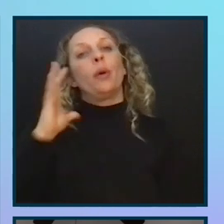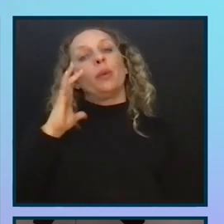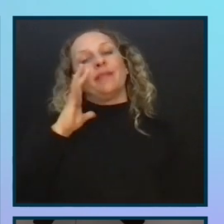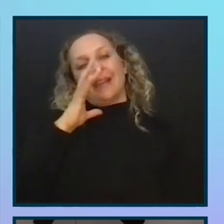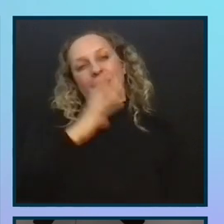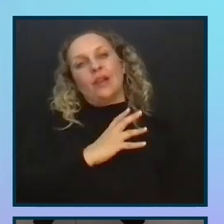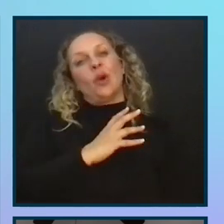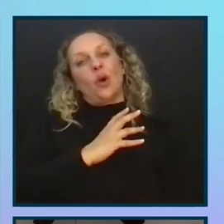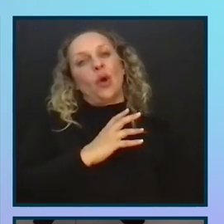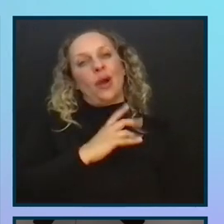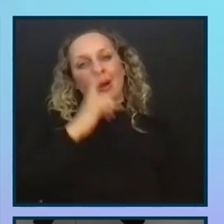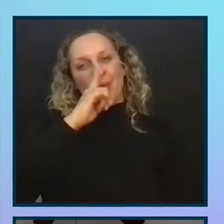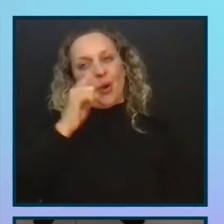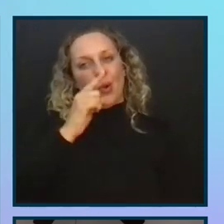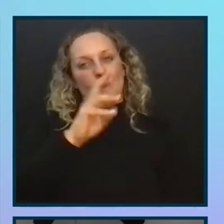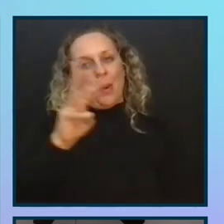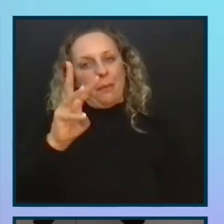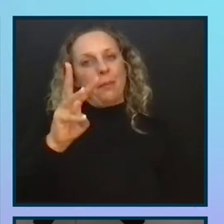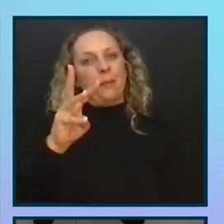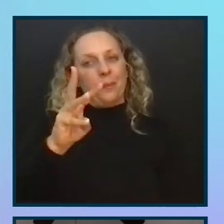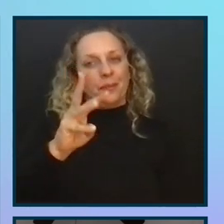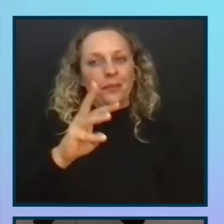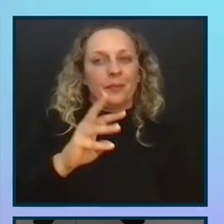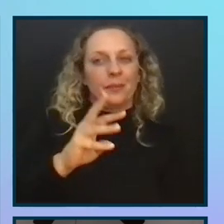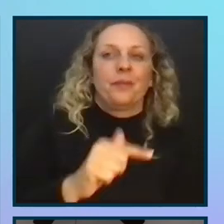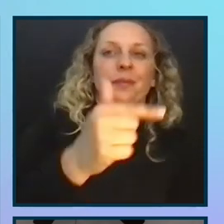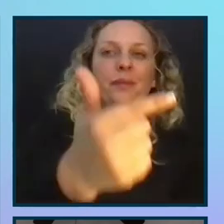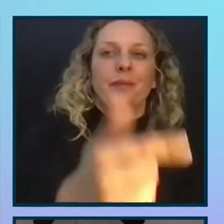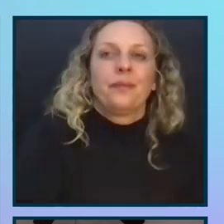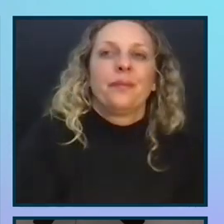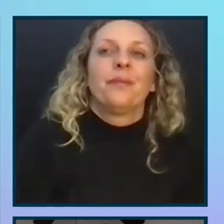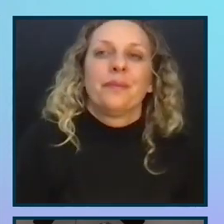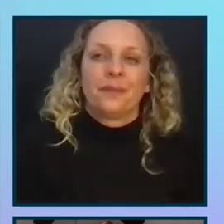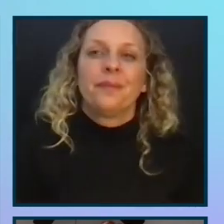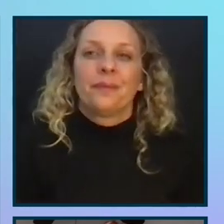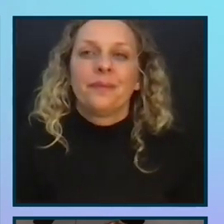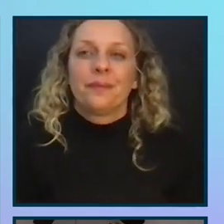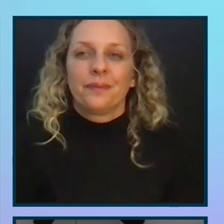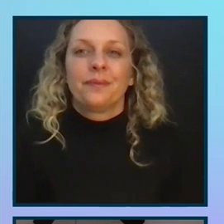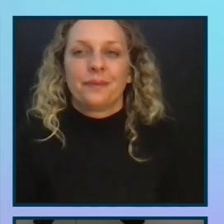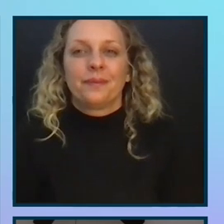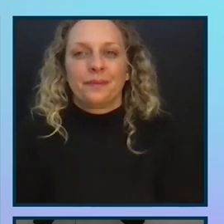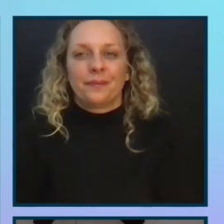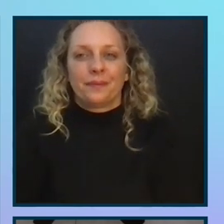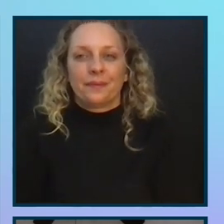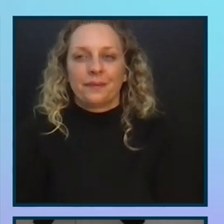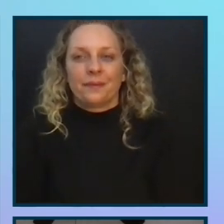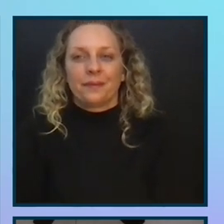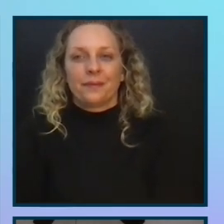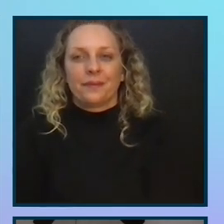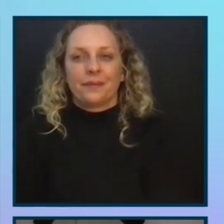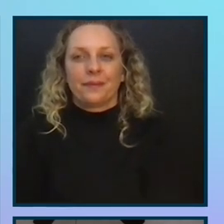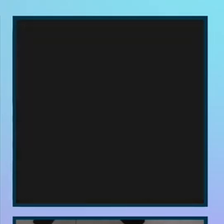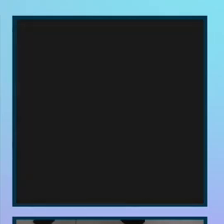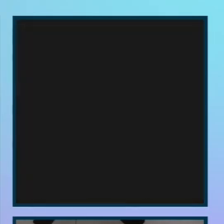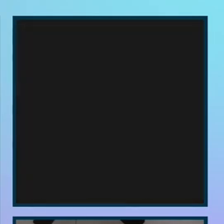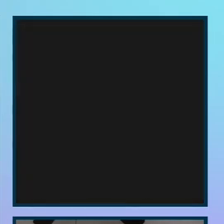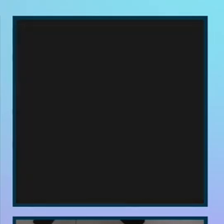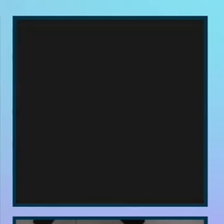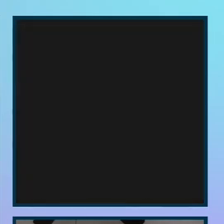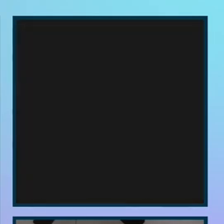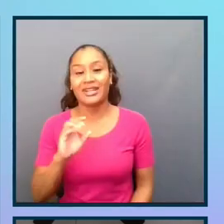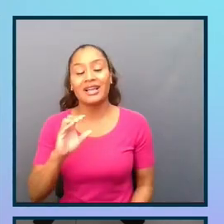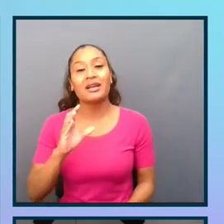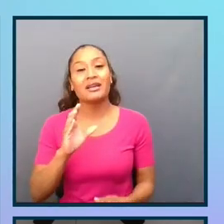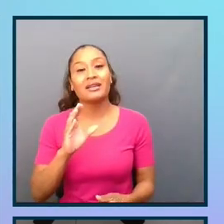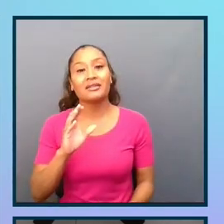ignored and pretended it was just the web, calling the component a checkbox when it really is not. On another note, I thought I would share